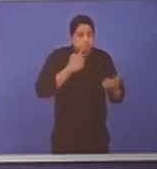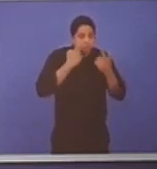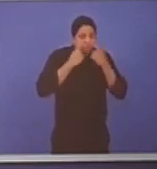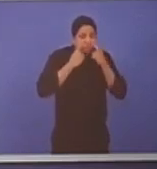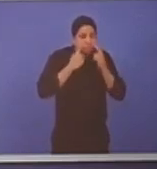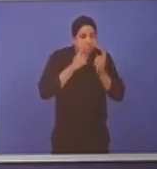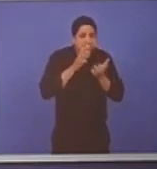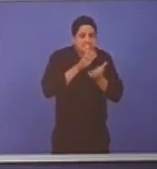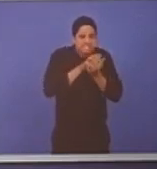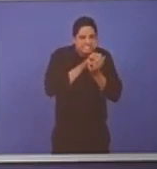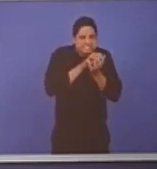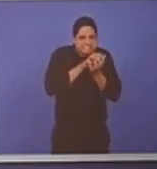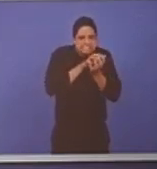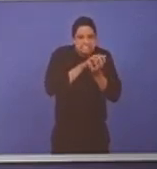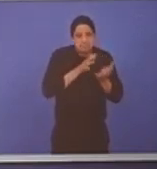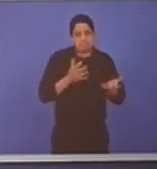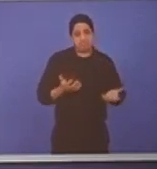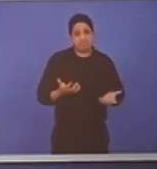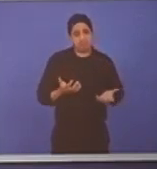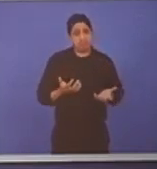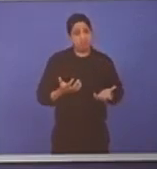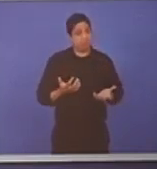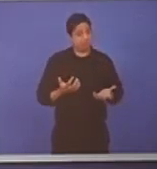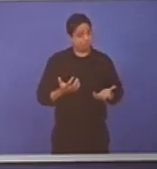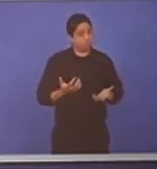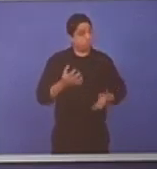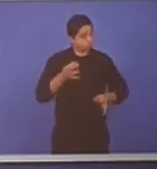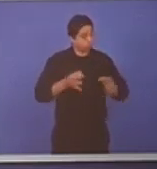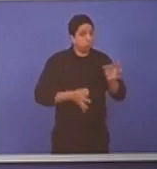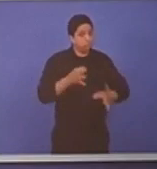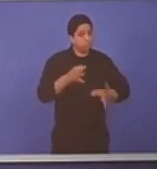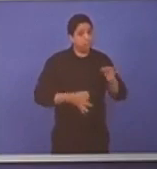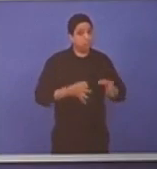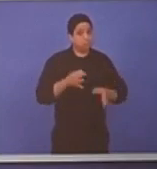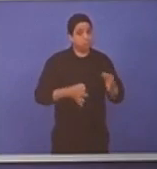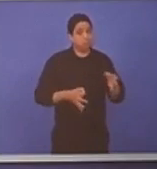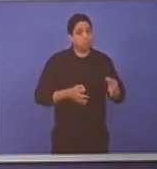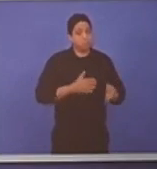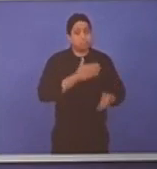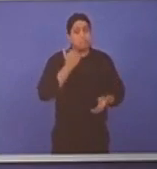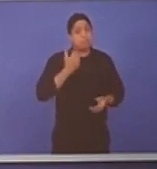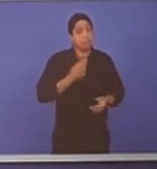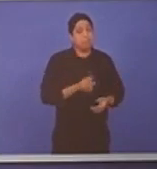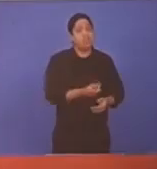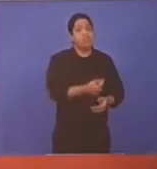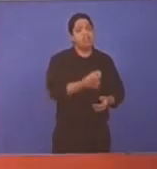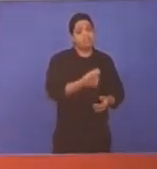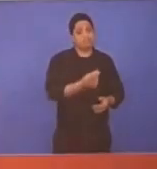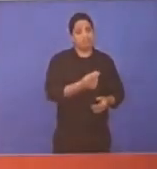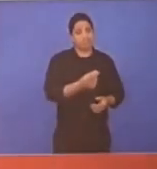into outer darkness. There will be weeping and gnashing of teeth.